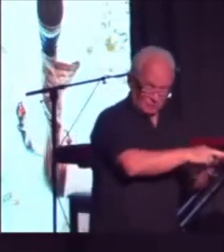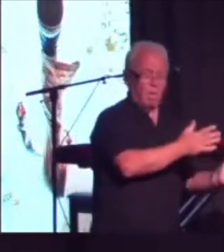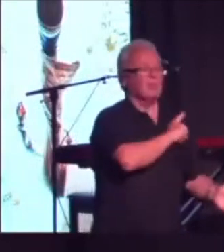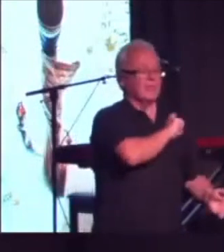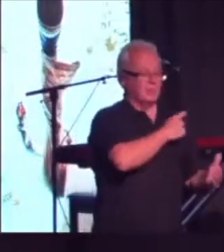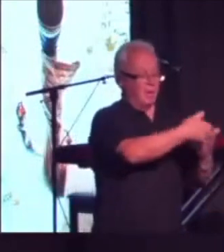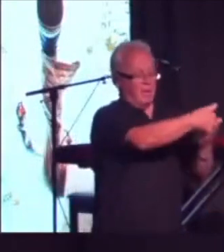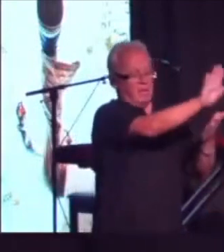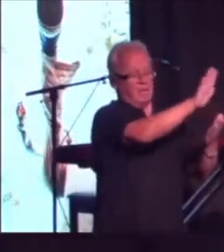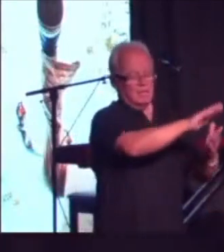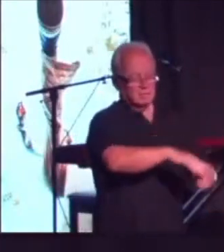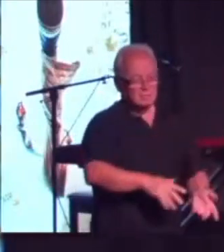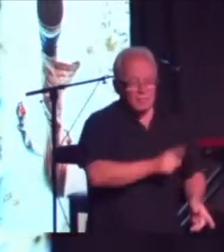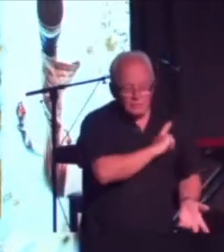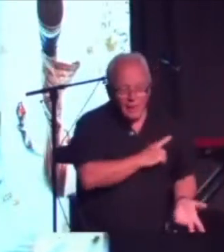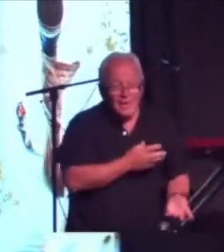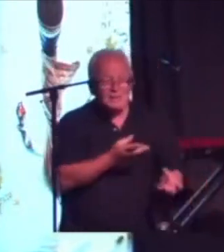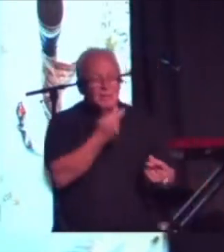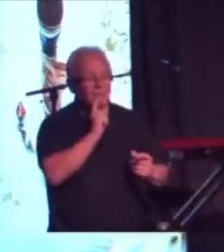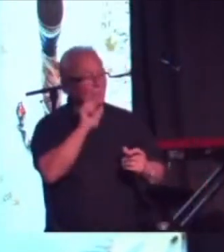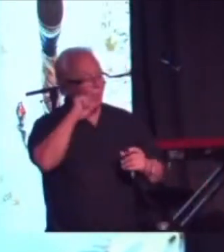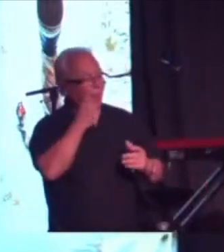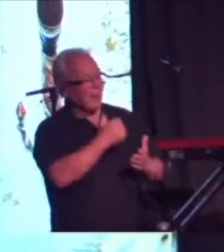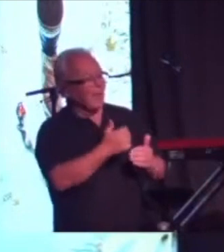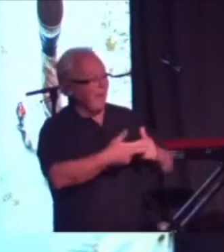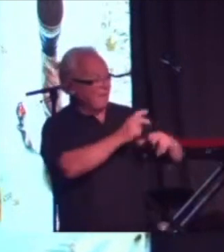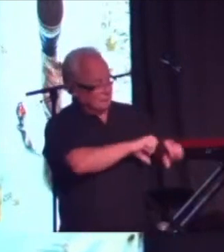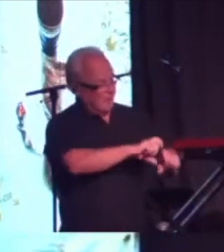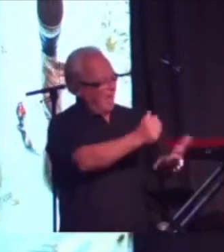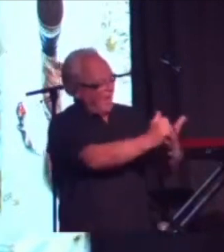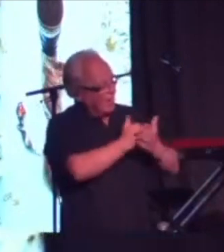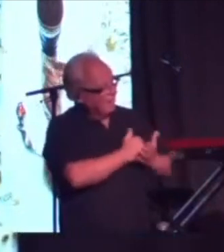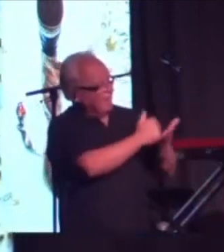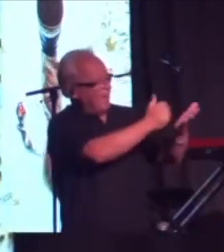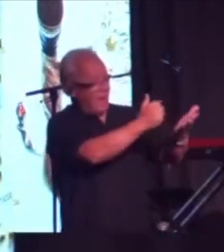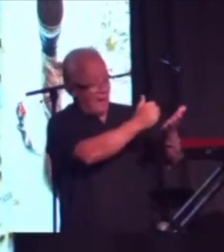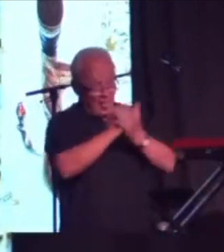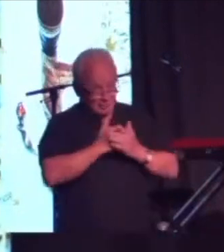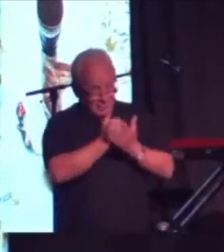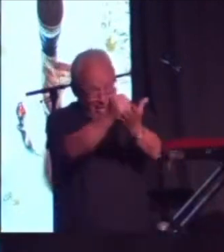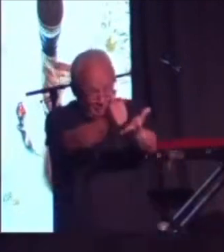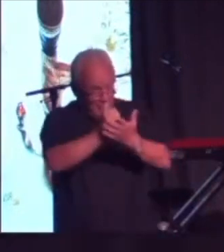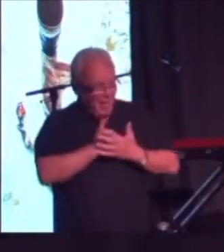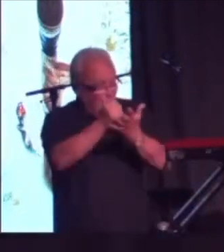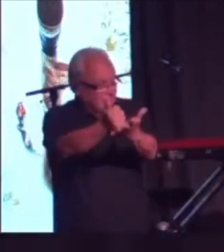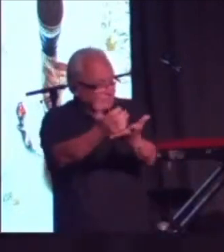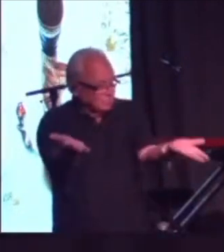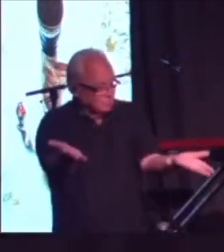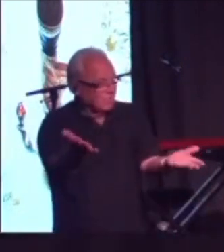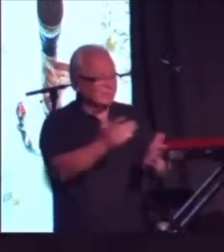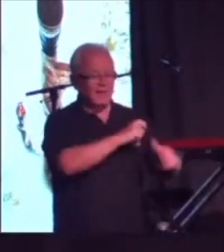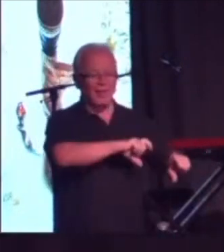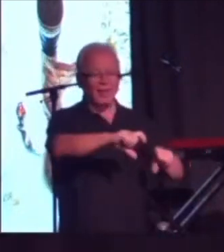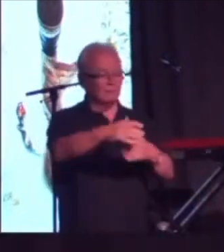See, friends, some people will be your friend while you carry their stuff. While you get in line, while you operate from their